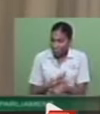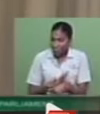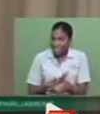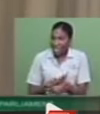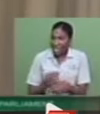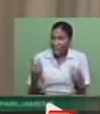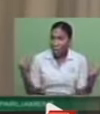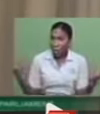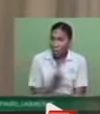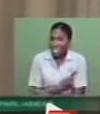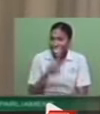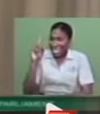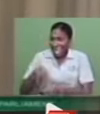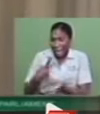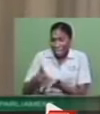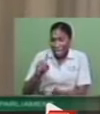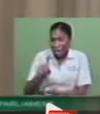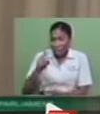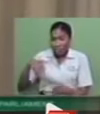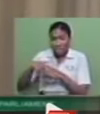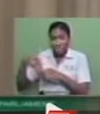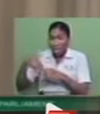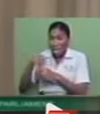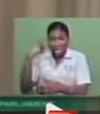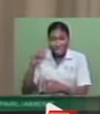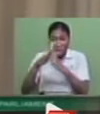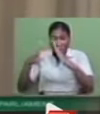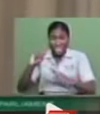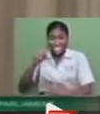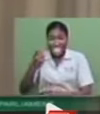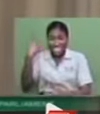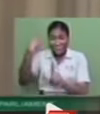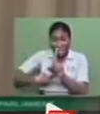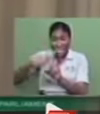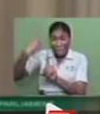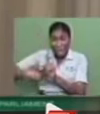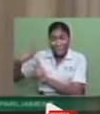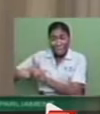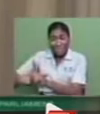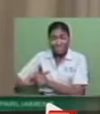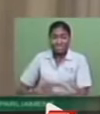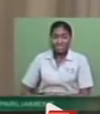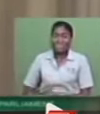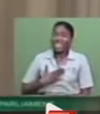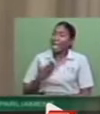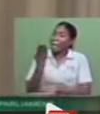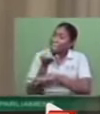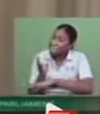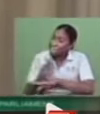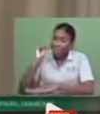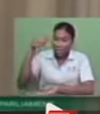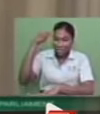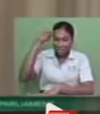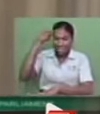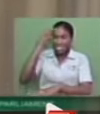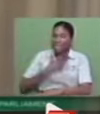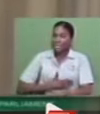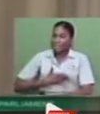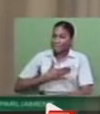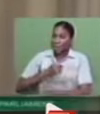Again, I call on government in these pandemic times to hold your hands on the property tax at this time. At this